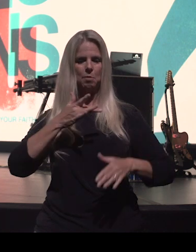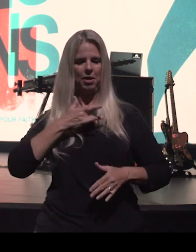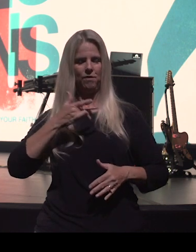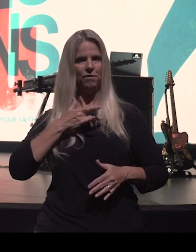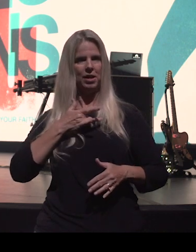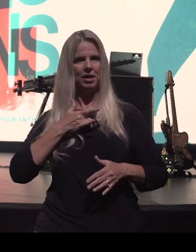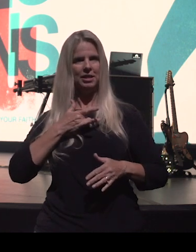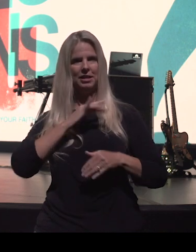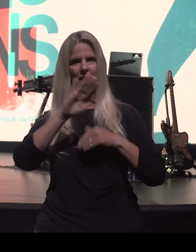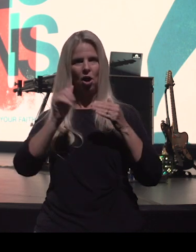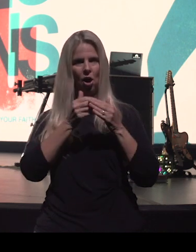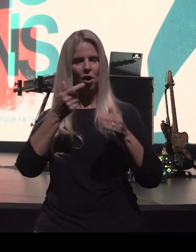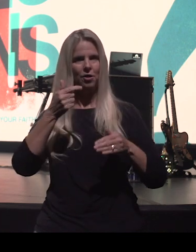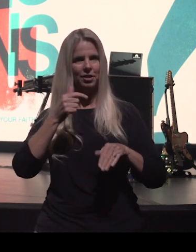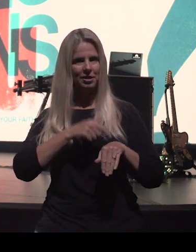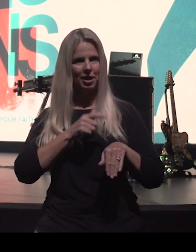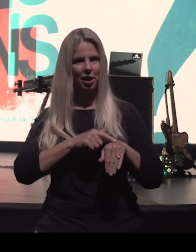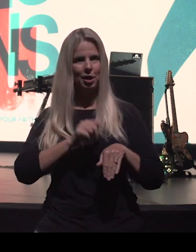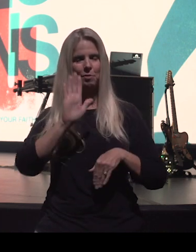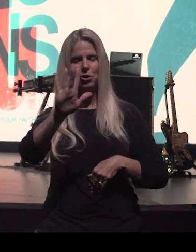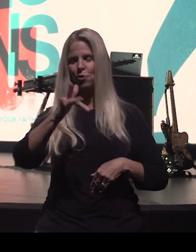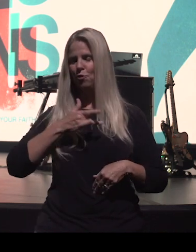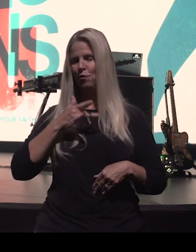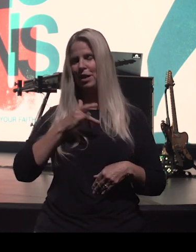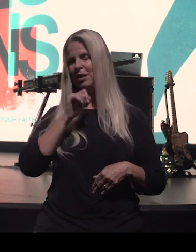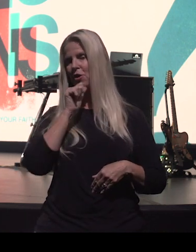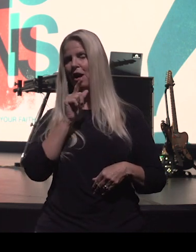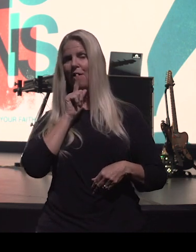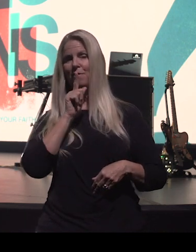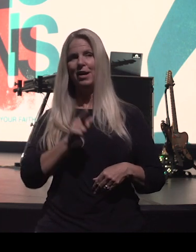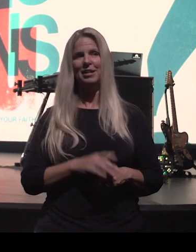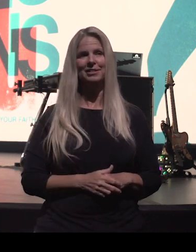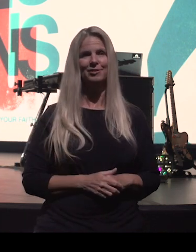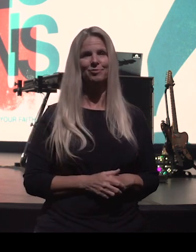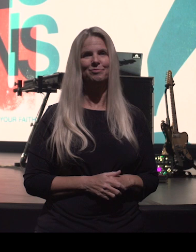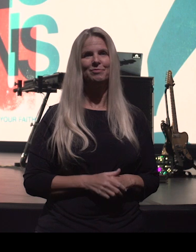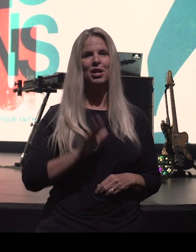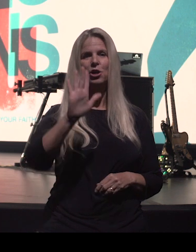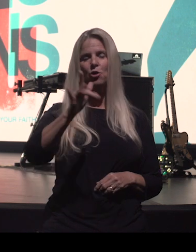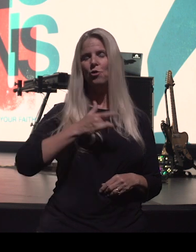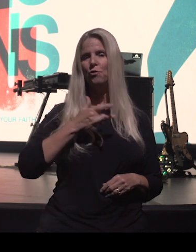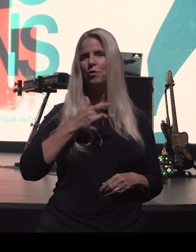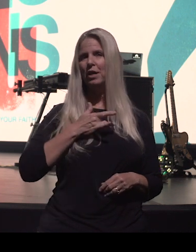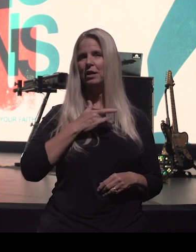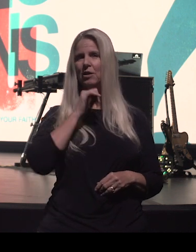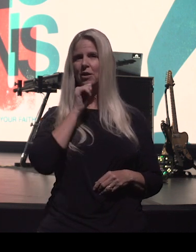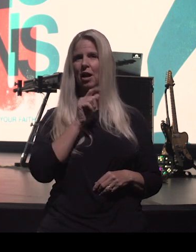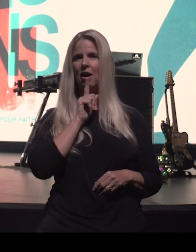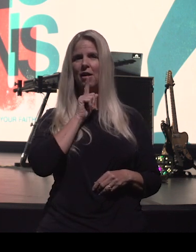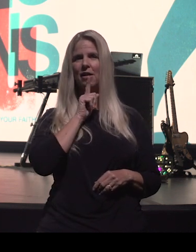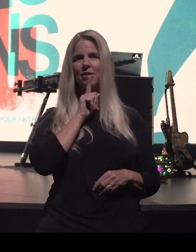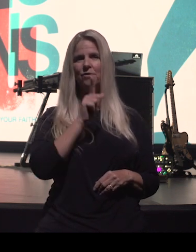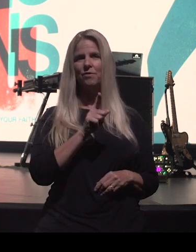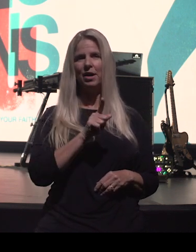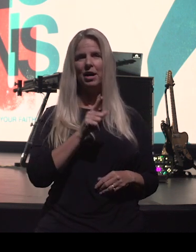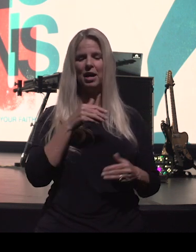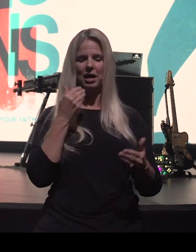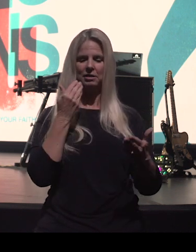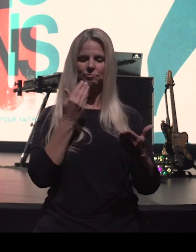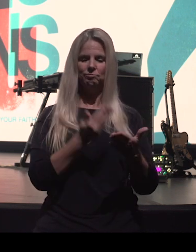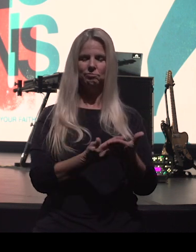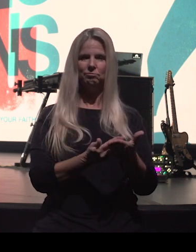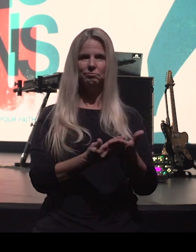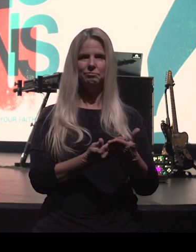Your feelings aren't facts. Let me say that again. Your feelings are not